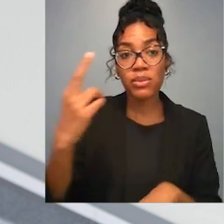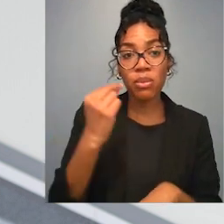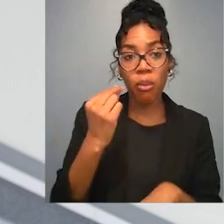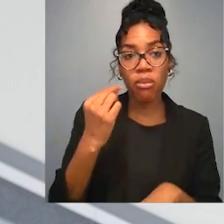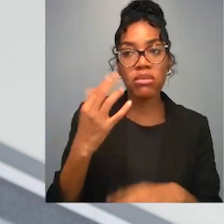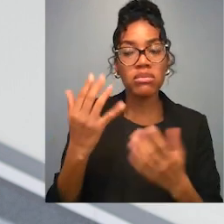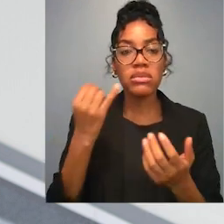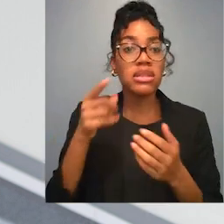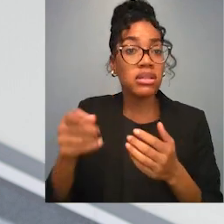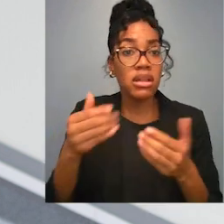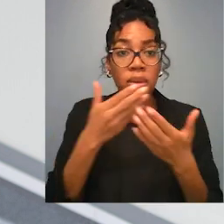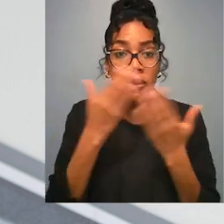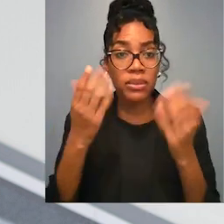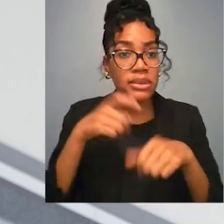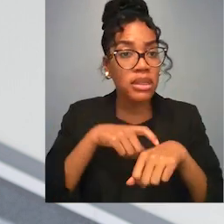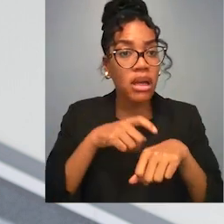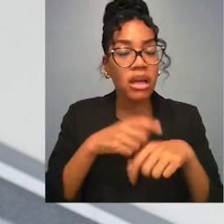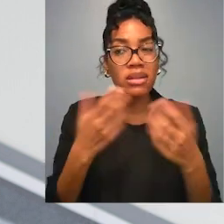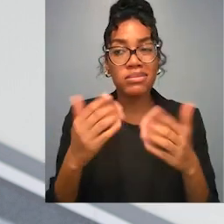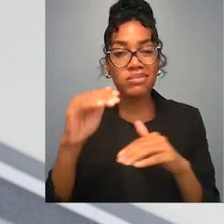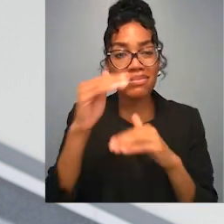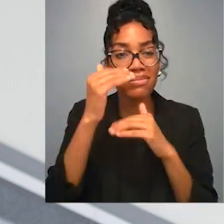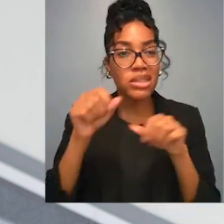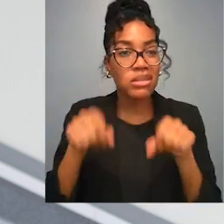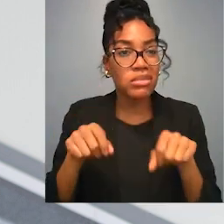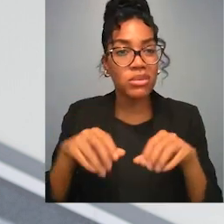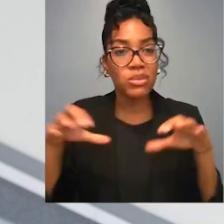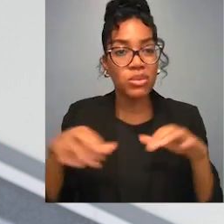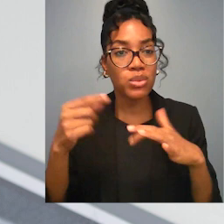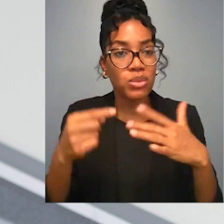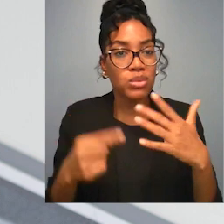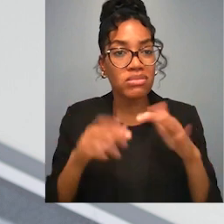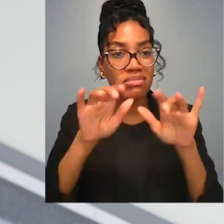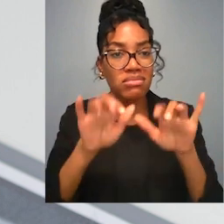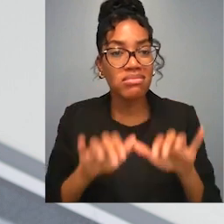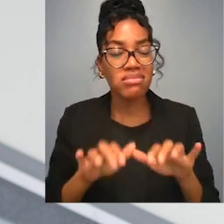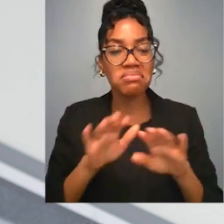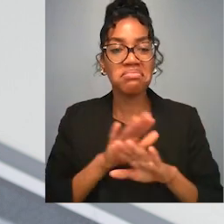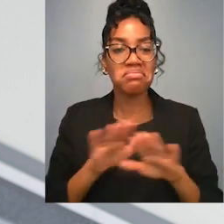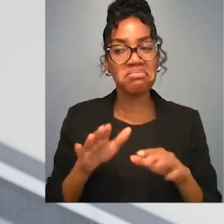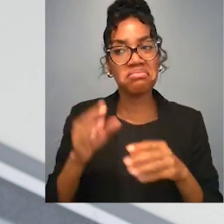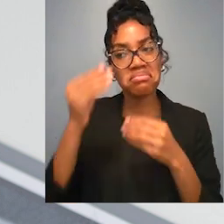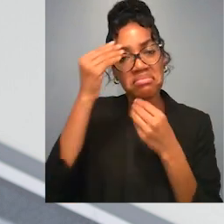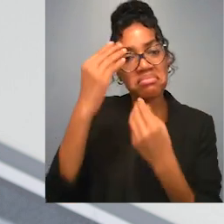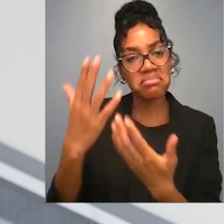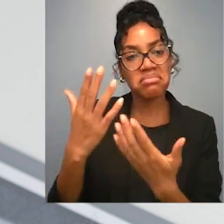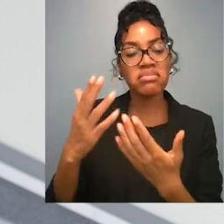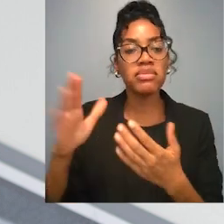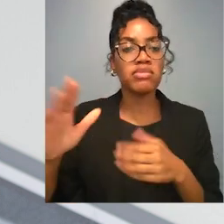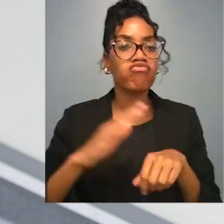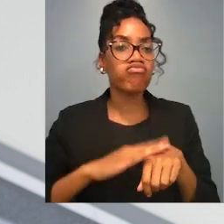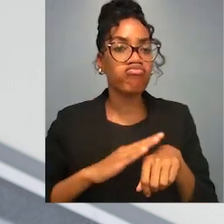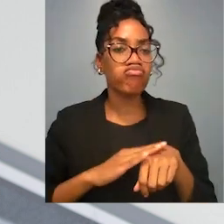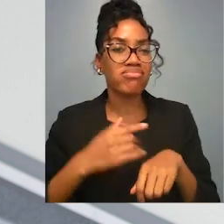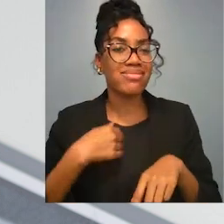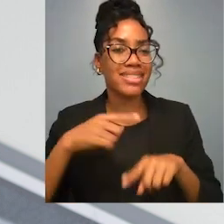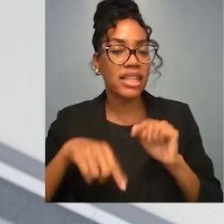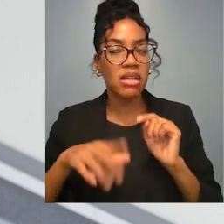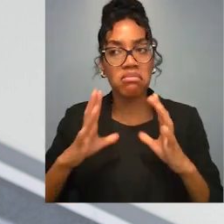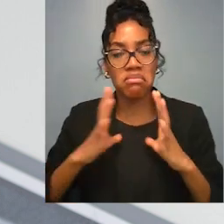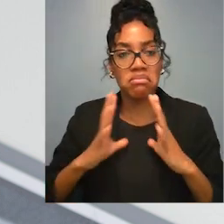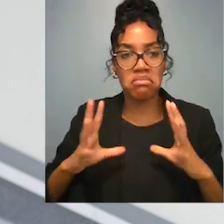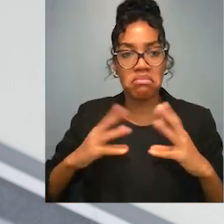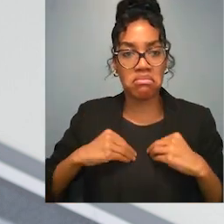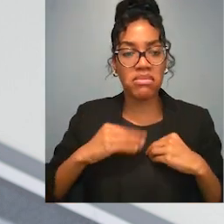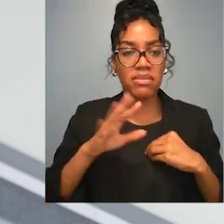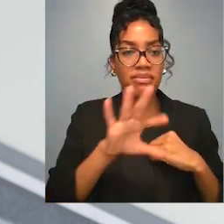them, do give them the time, and provide them that opportunity. We definitely recommend you start early. Collecting all the pieces can